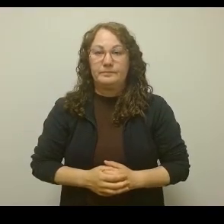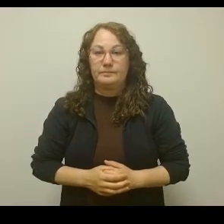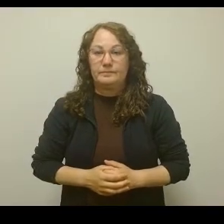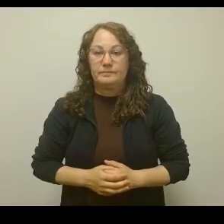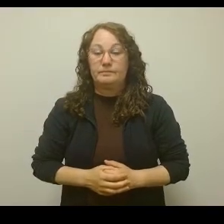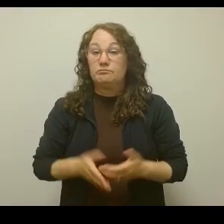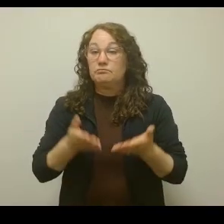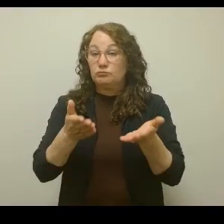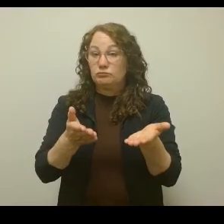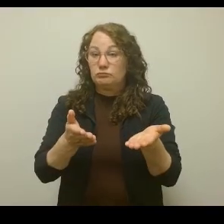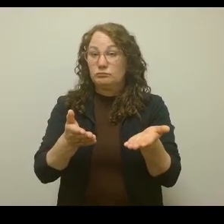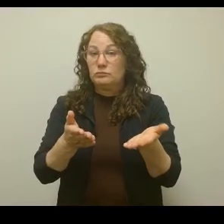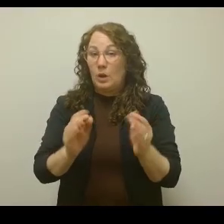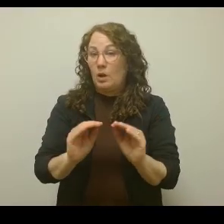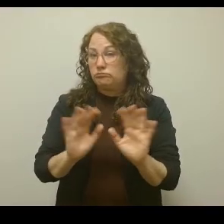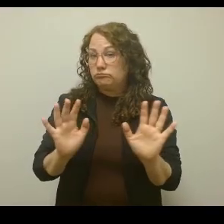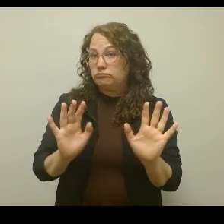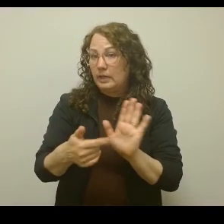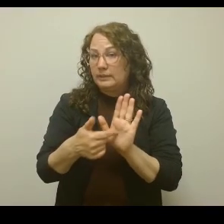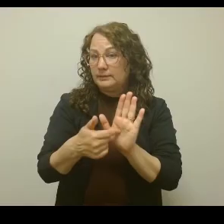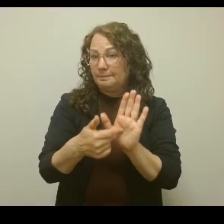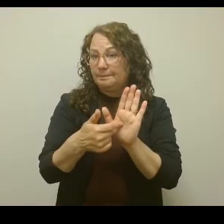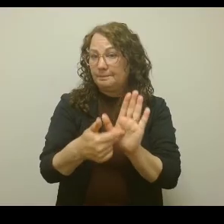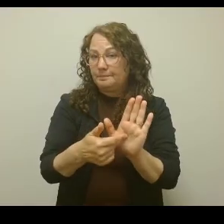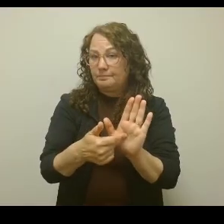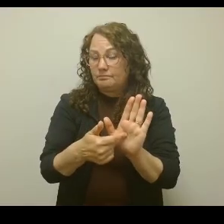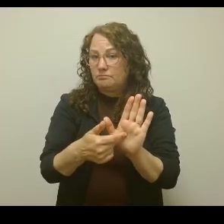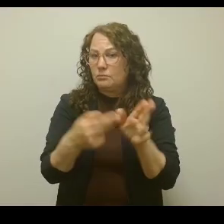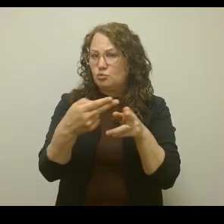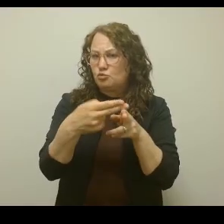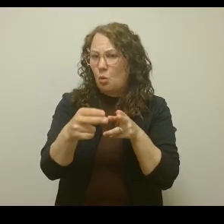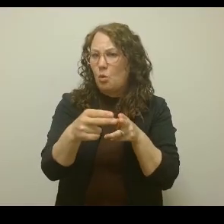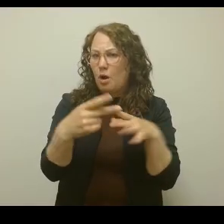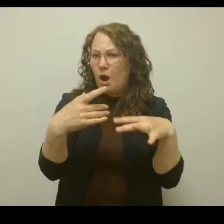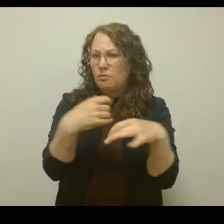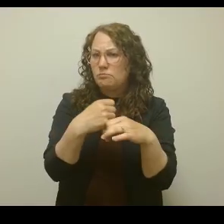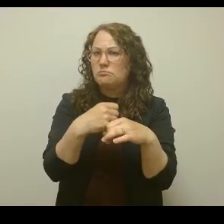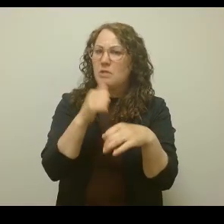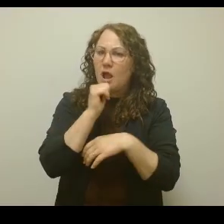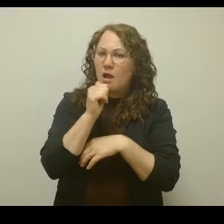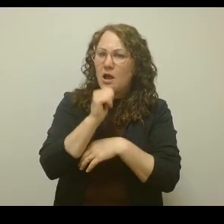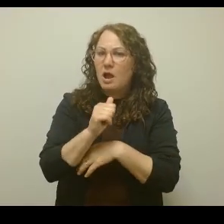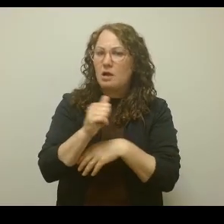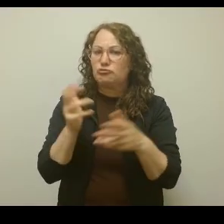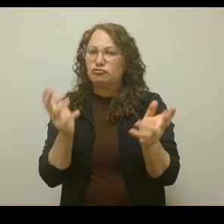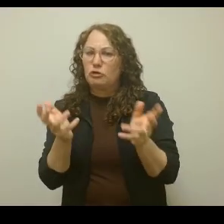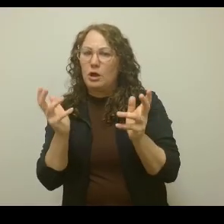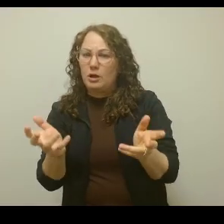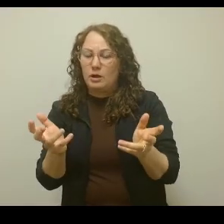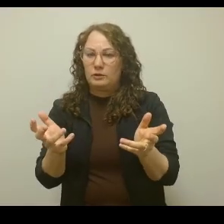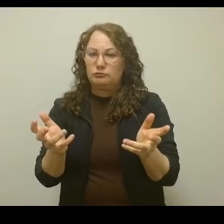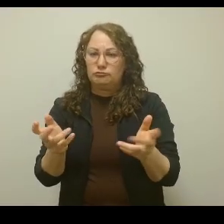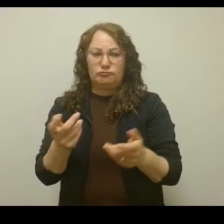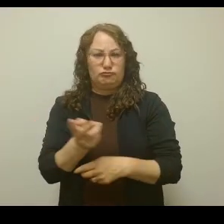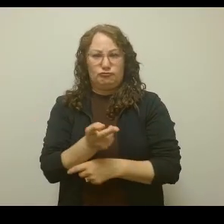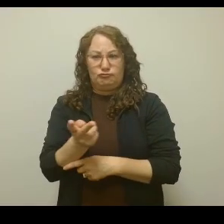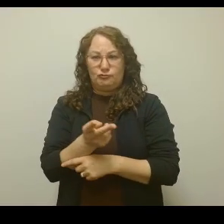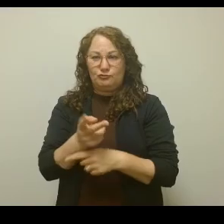So here we can see an example of a very brief, everyday conversation between two